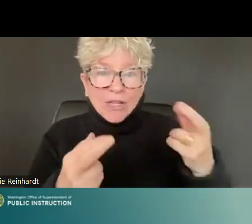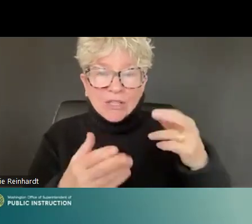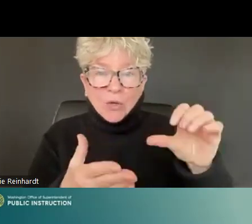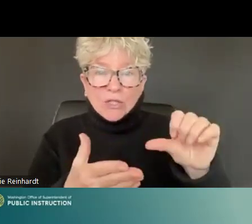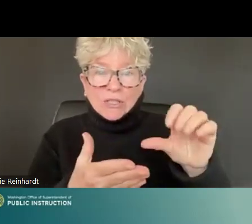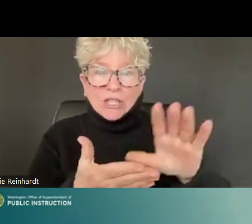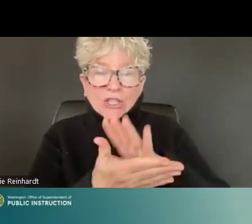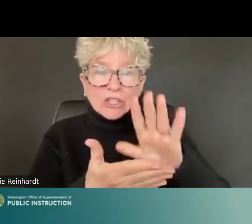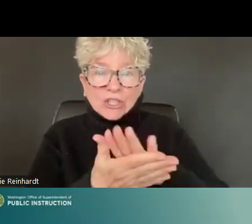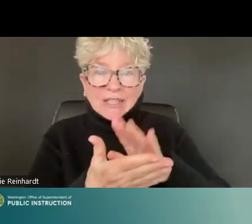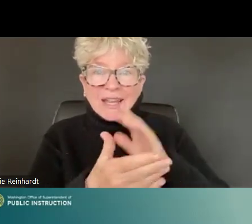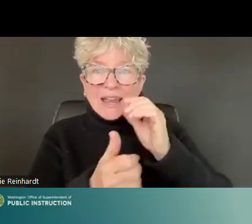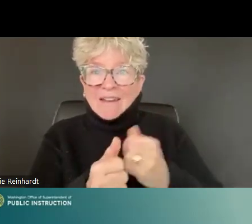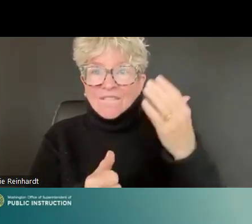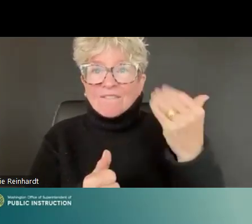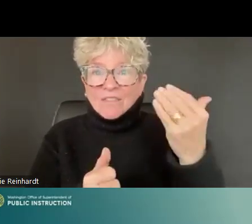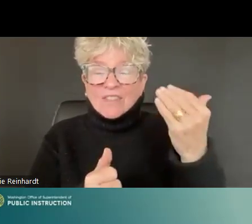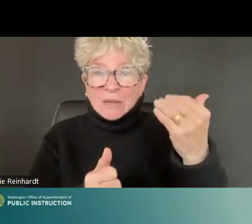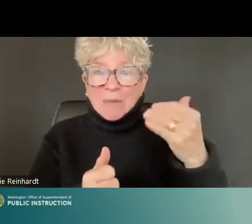throughout the webinar.